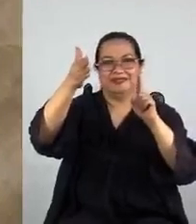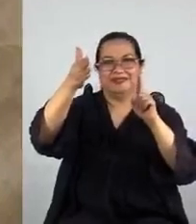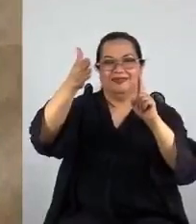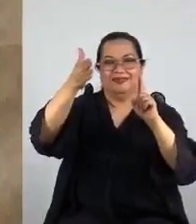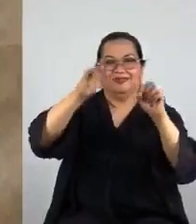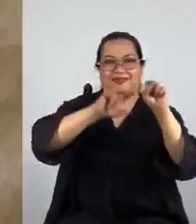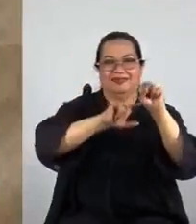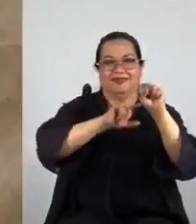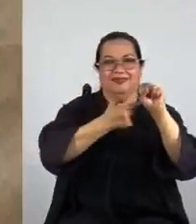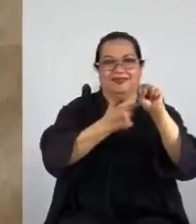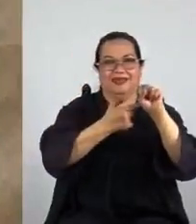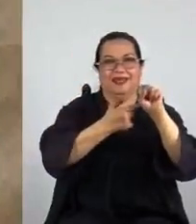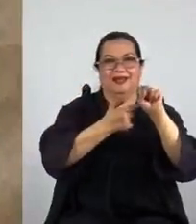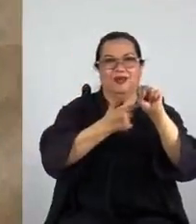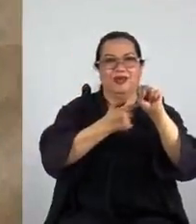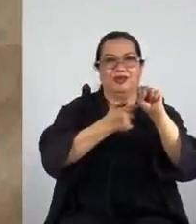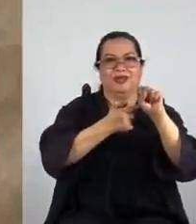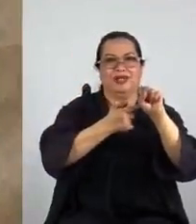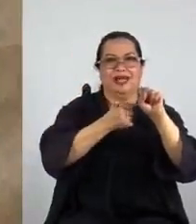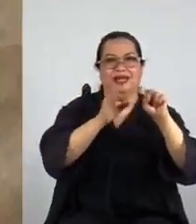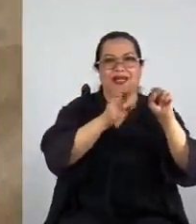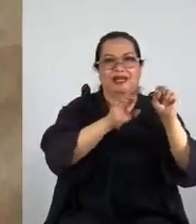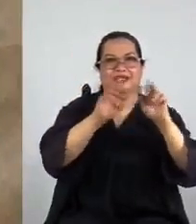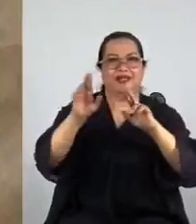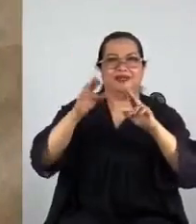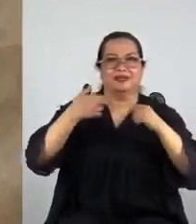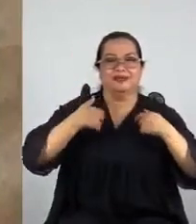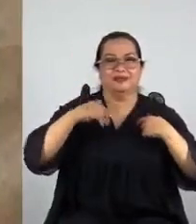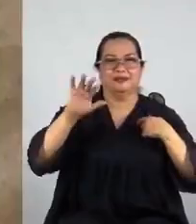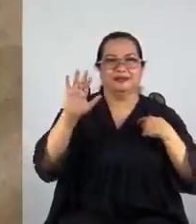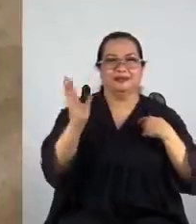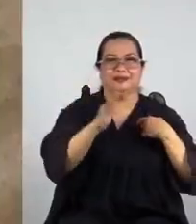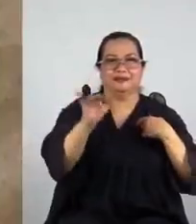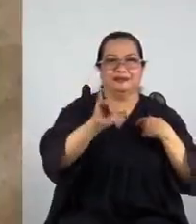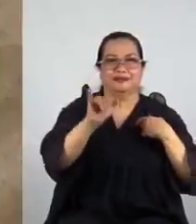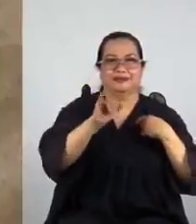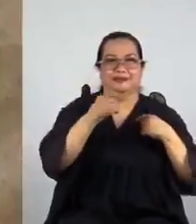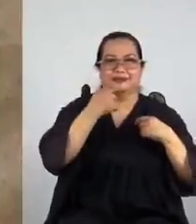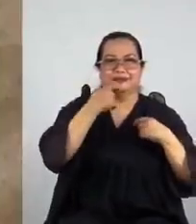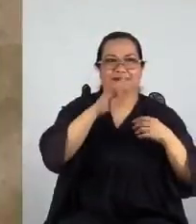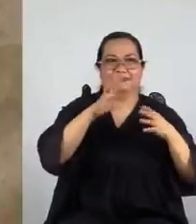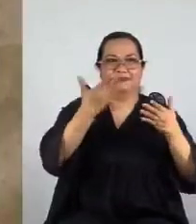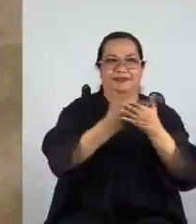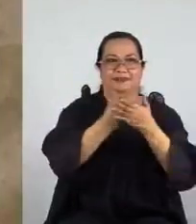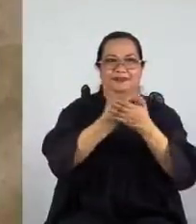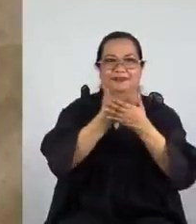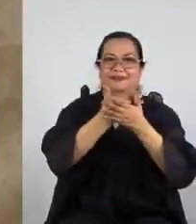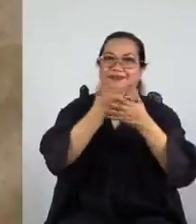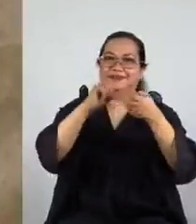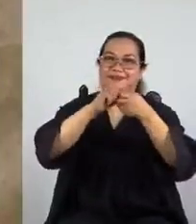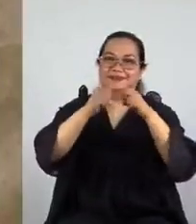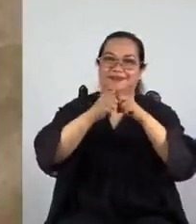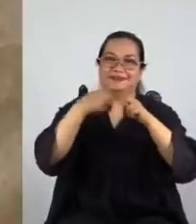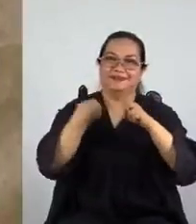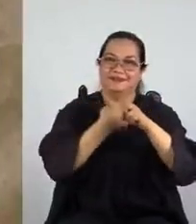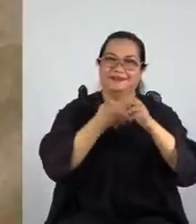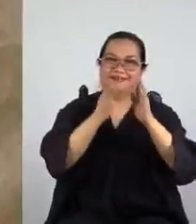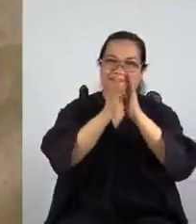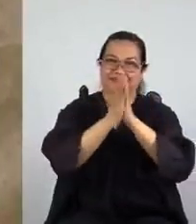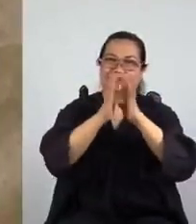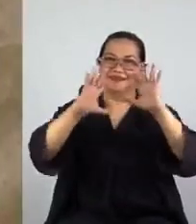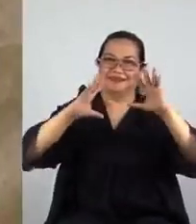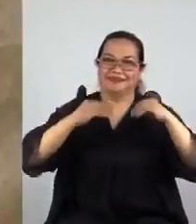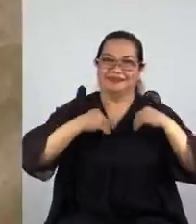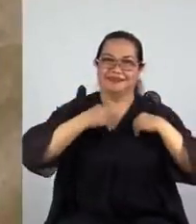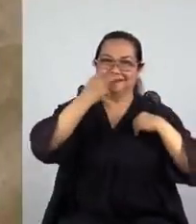The starting gun seem to have ushered a new problem. But we pray we see